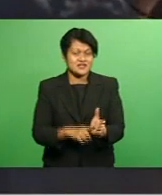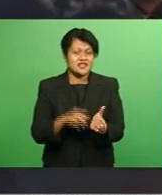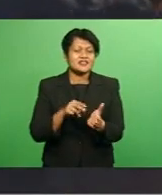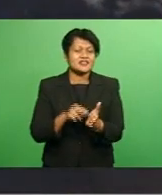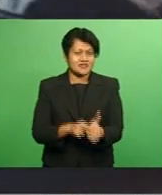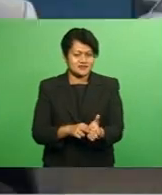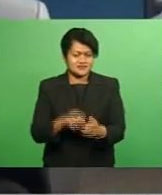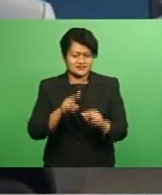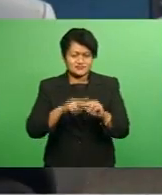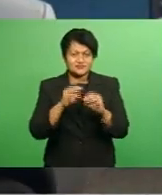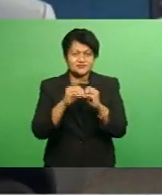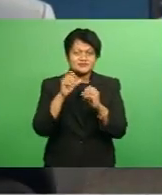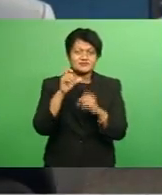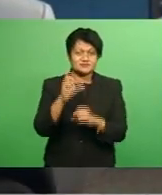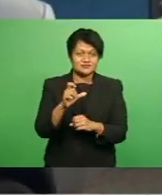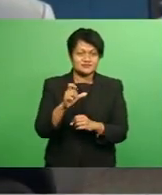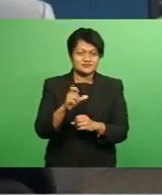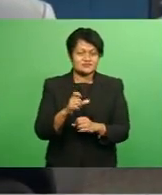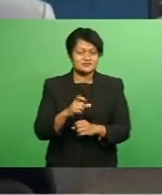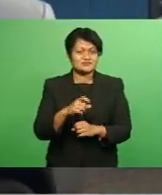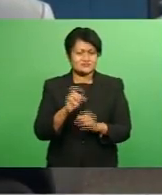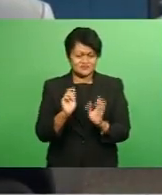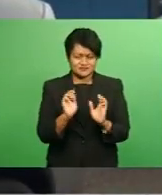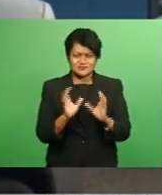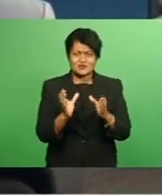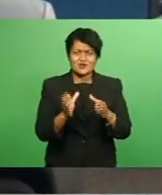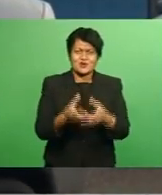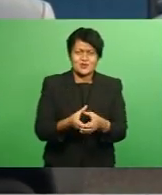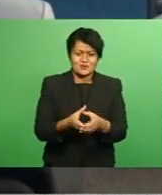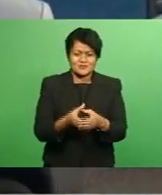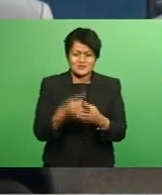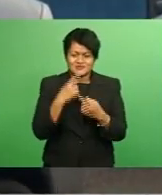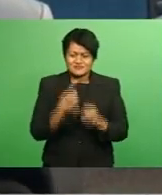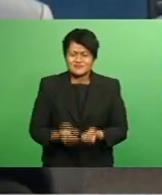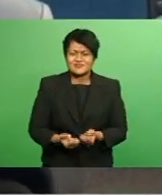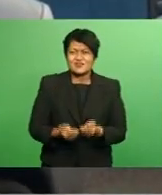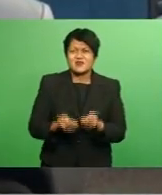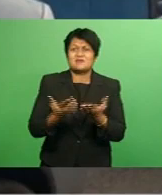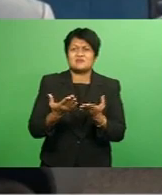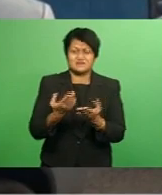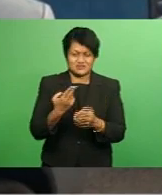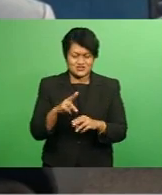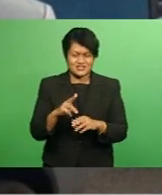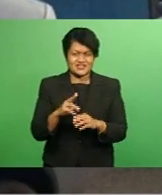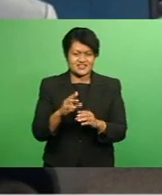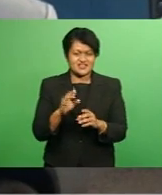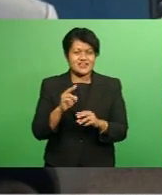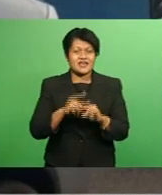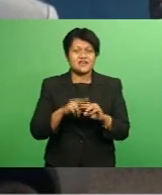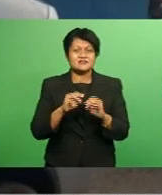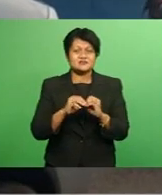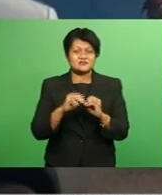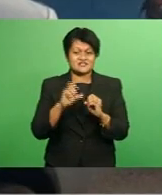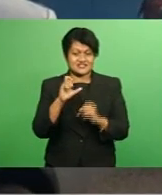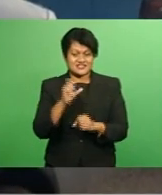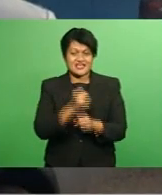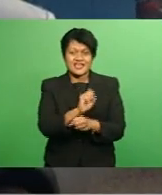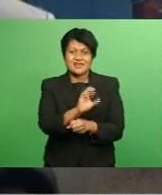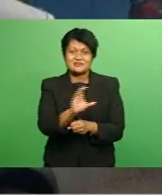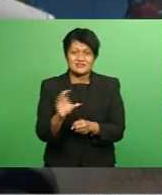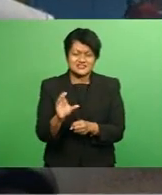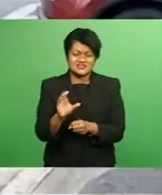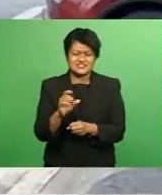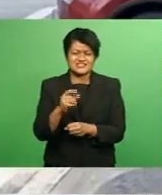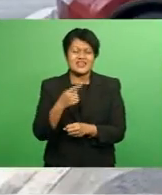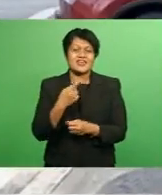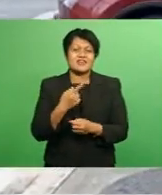sales representative Elena Tukuasa says this is a commitment the company undertook to showcase the reason behind Easter. She says the message